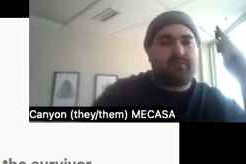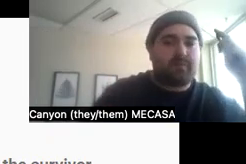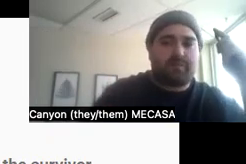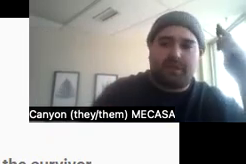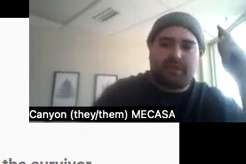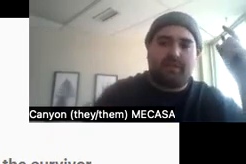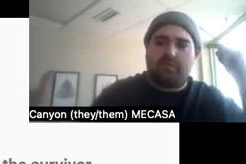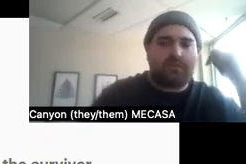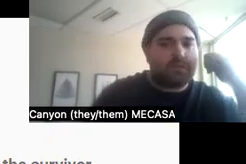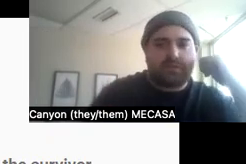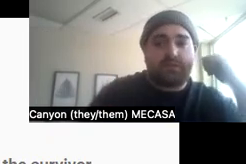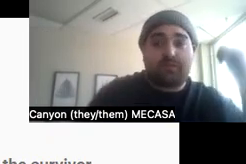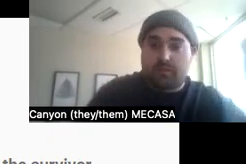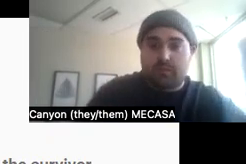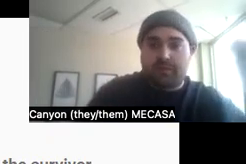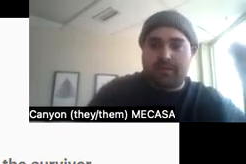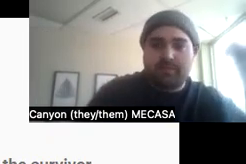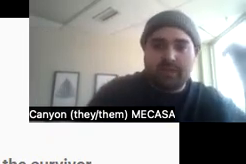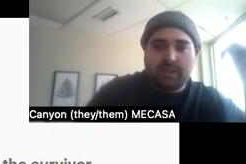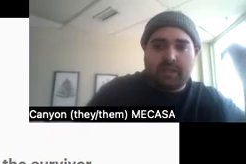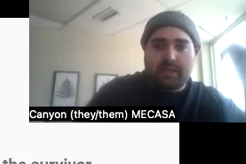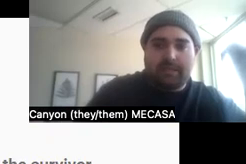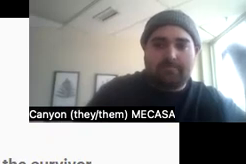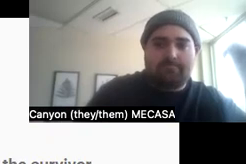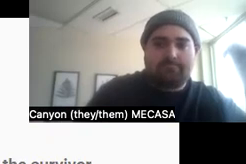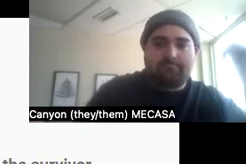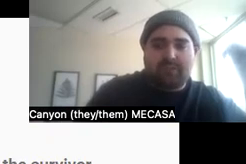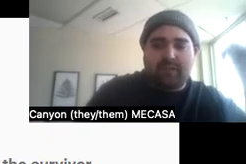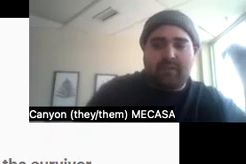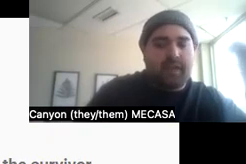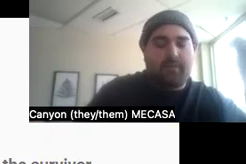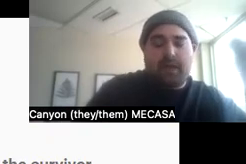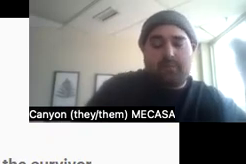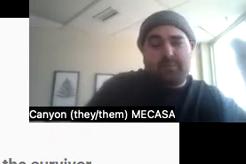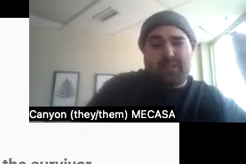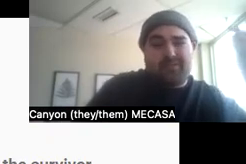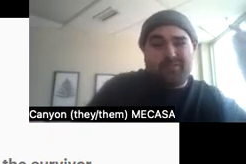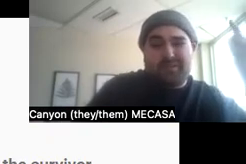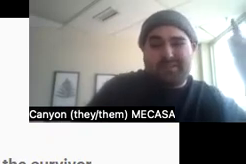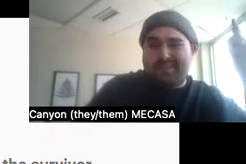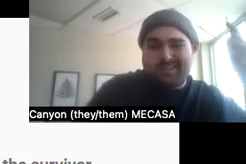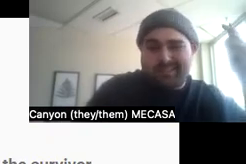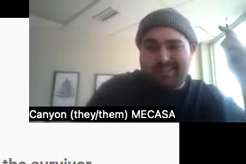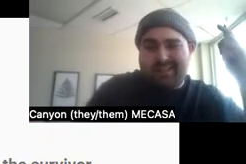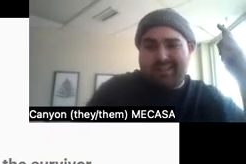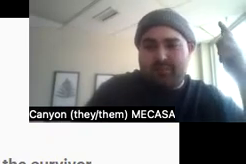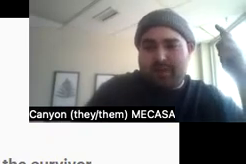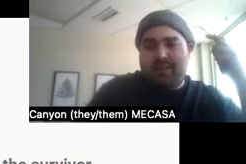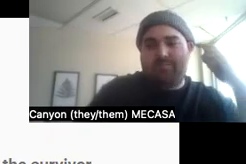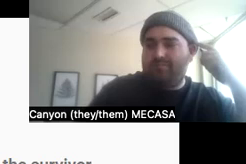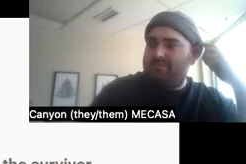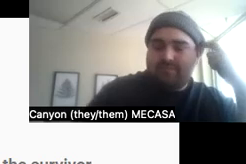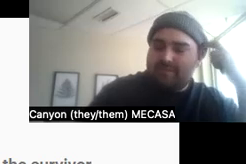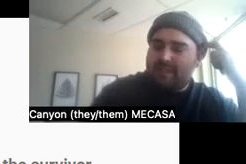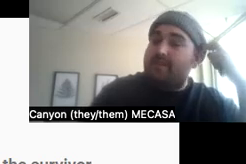and Maine Family Planning and abortion services are one of them. And then helping people make informed decisions